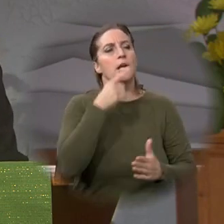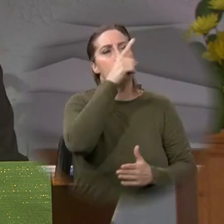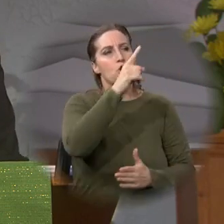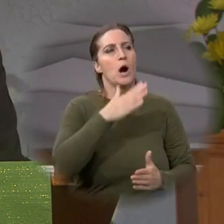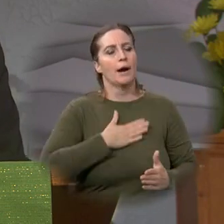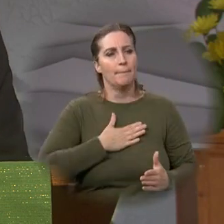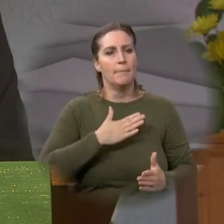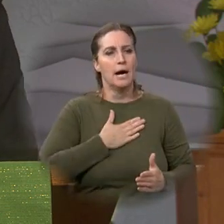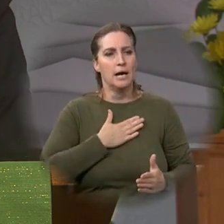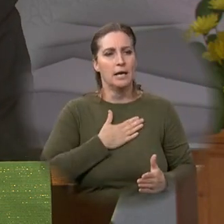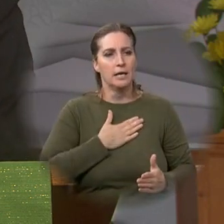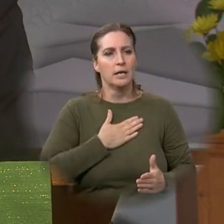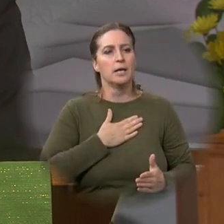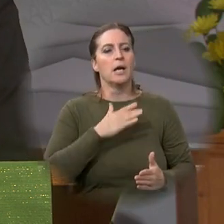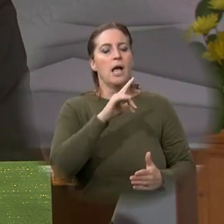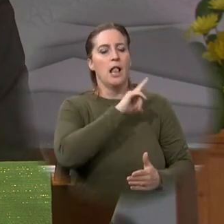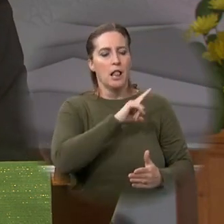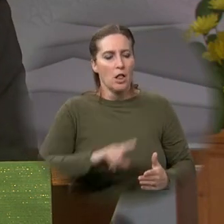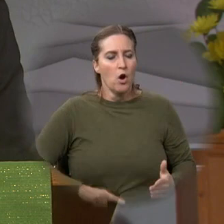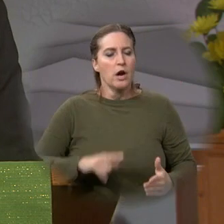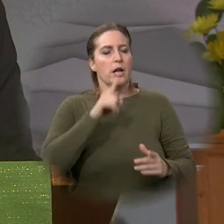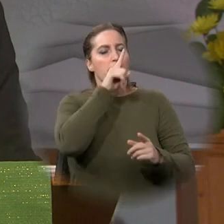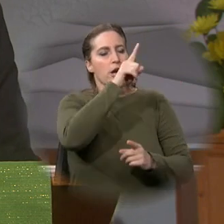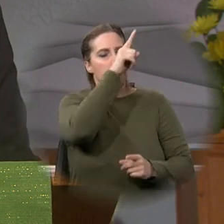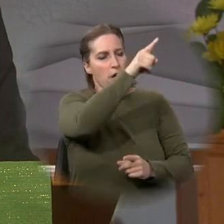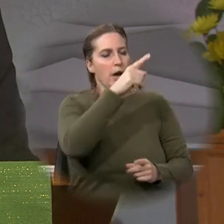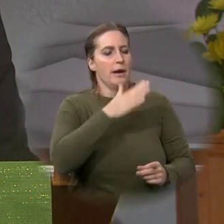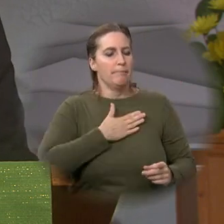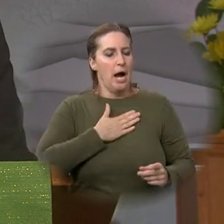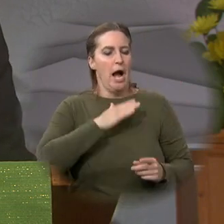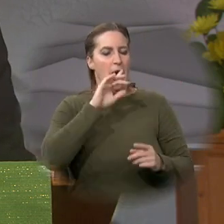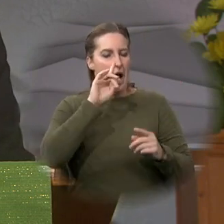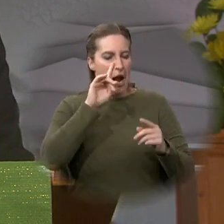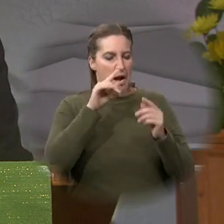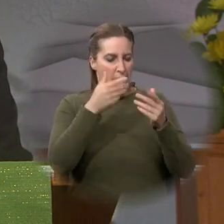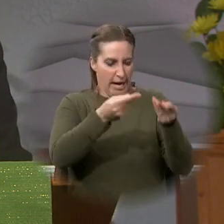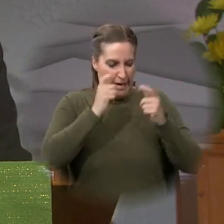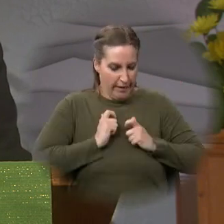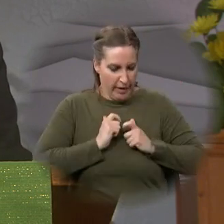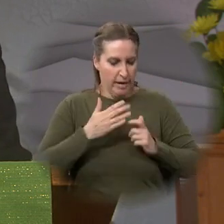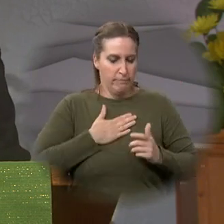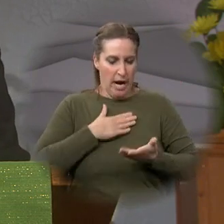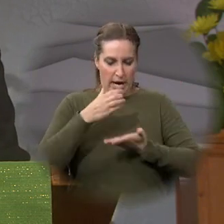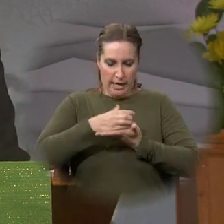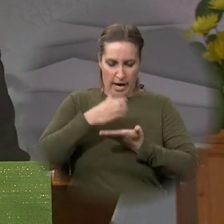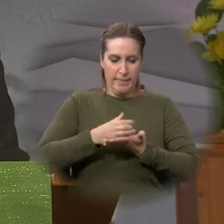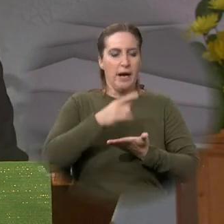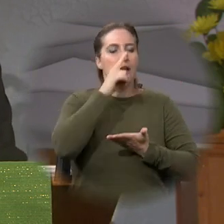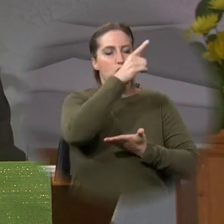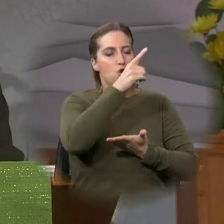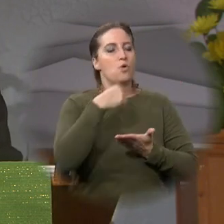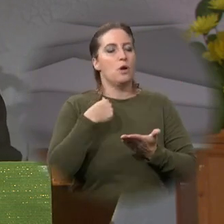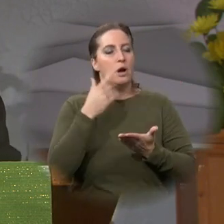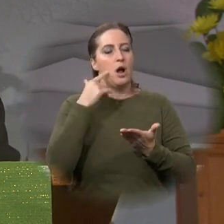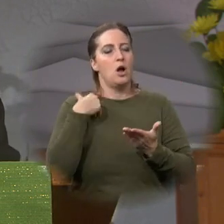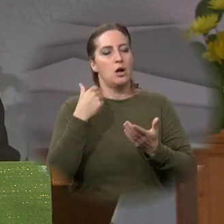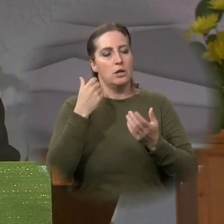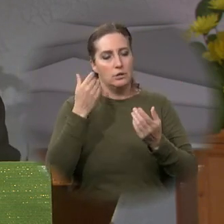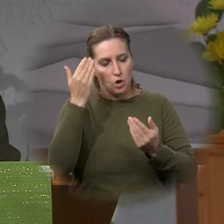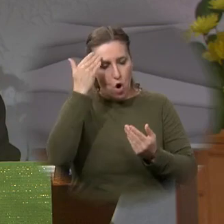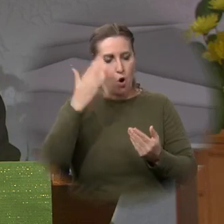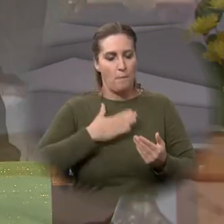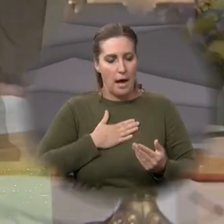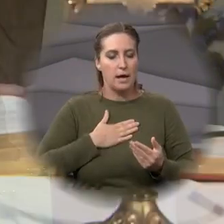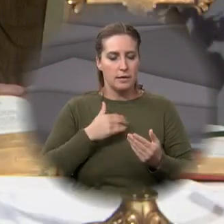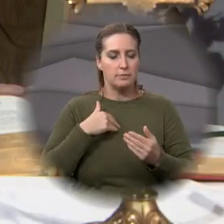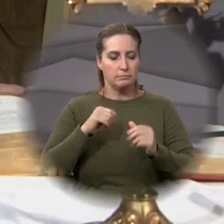are my Lord are you, O Lord, my allotted portion and my cup. You it is who hold fast my